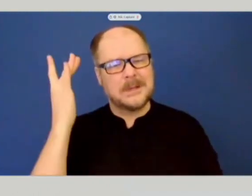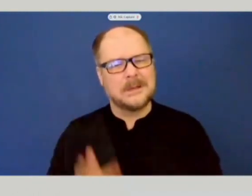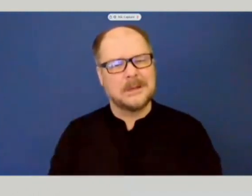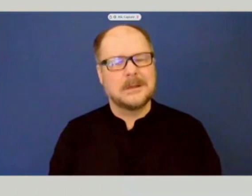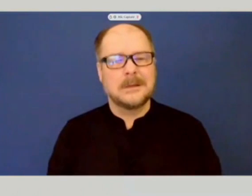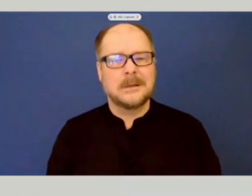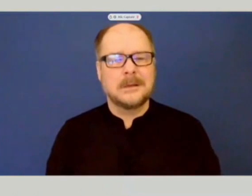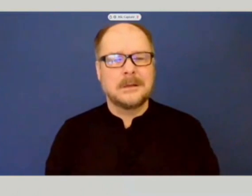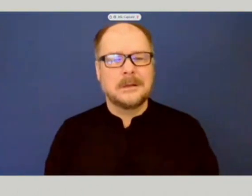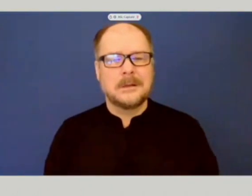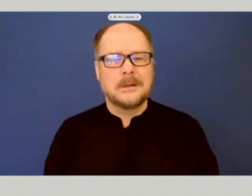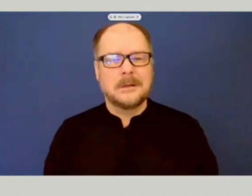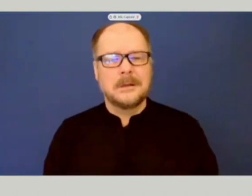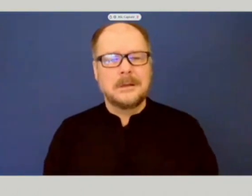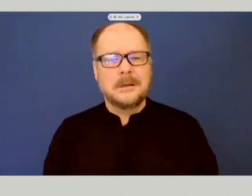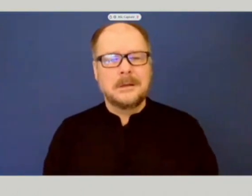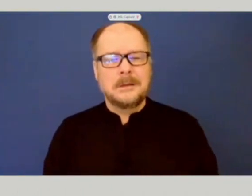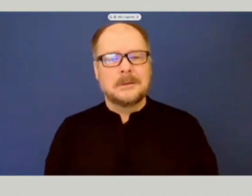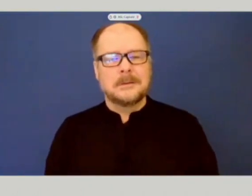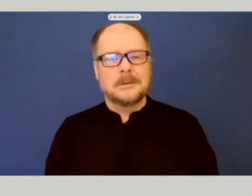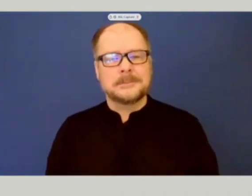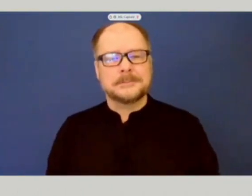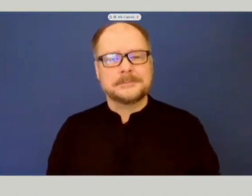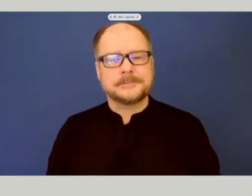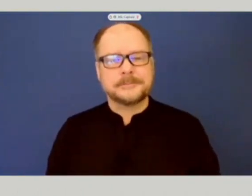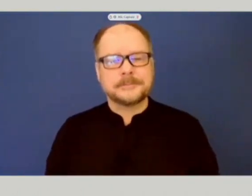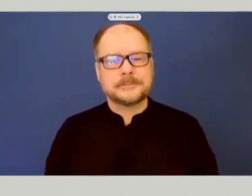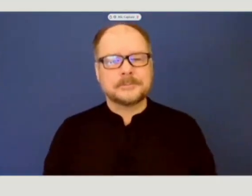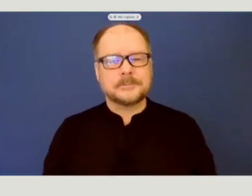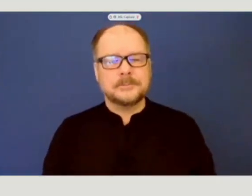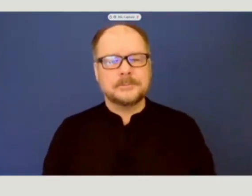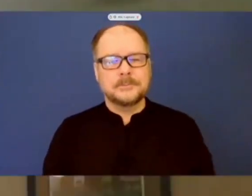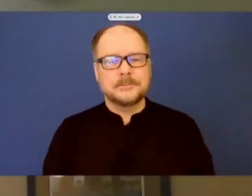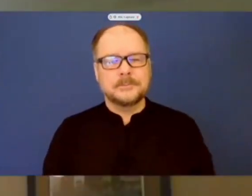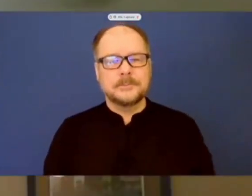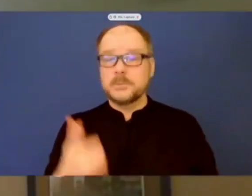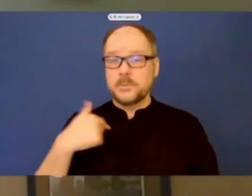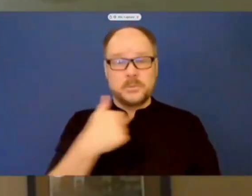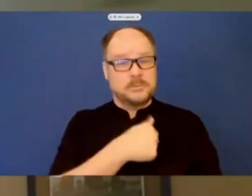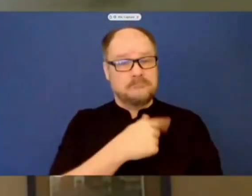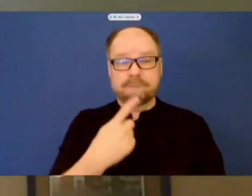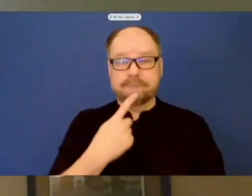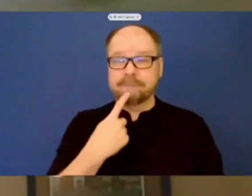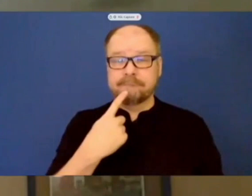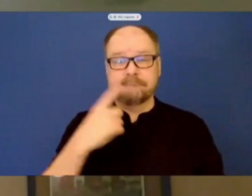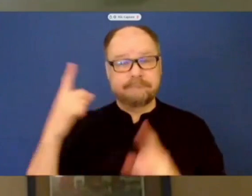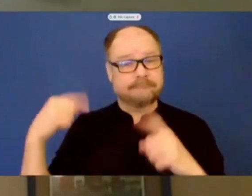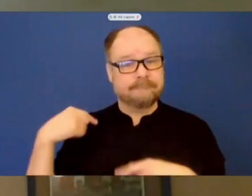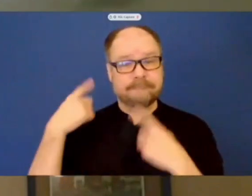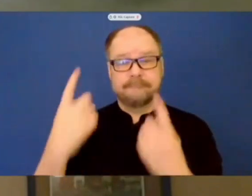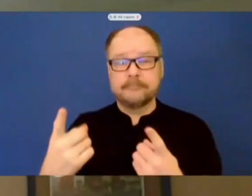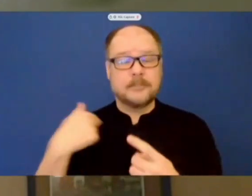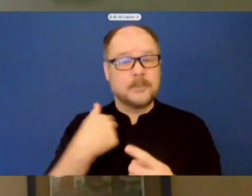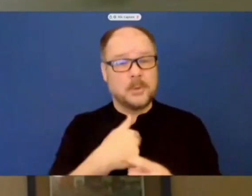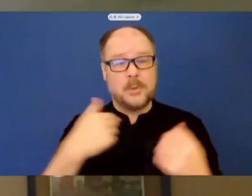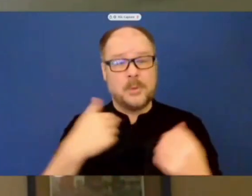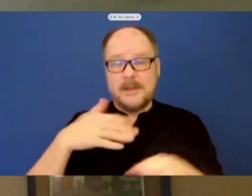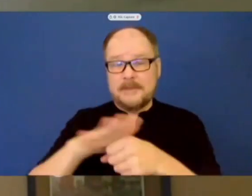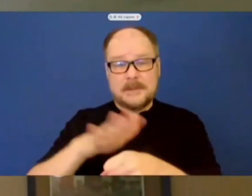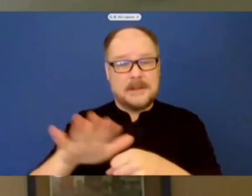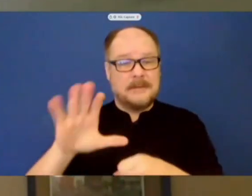Well, we have been saying all along, and this continues to be true, that we had enough shelter